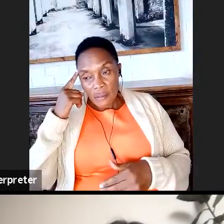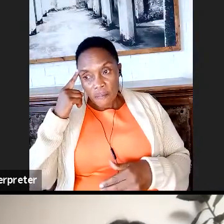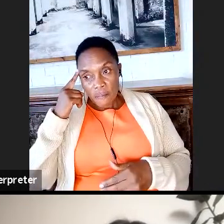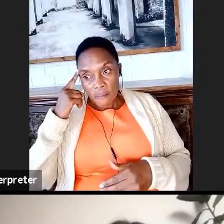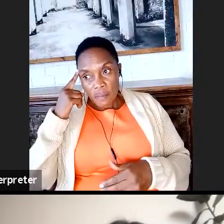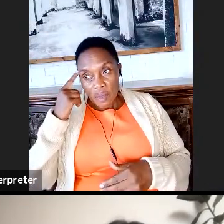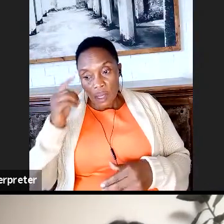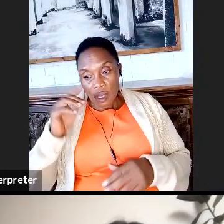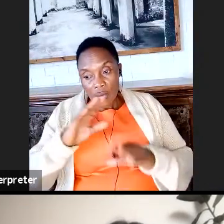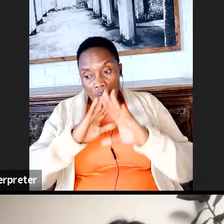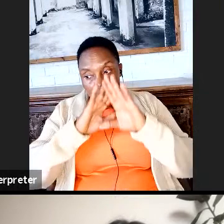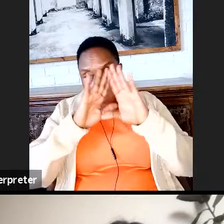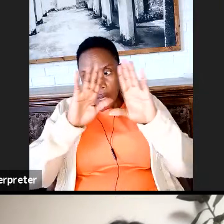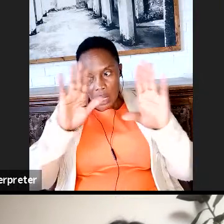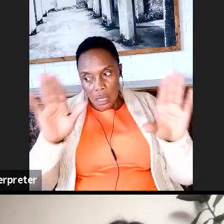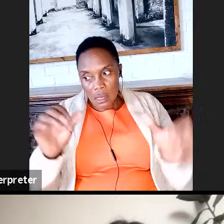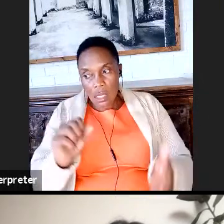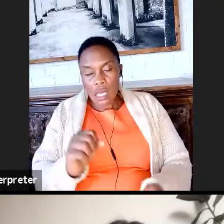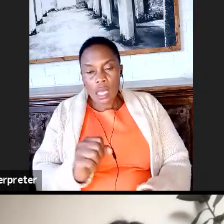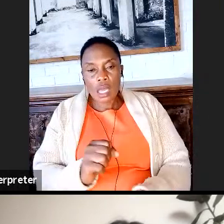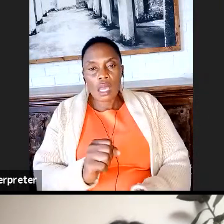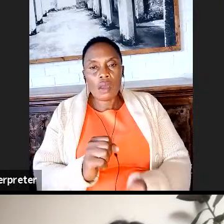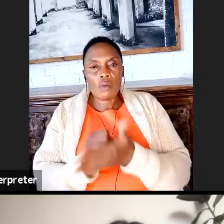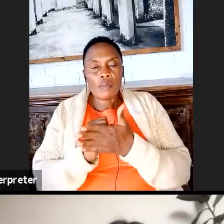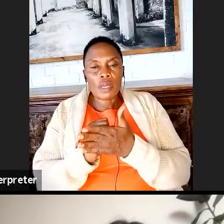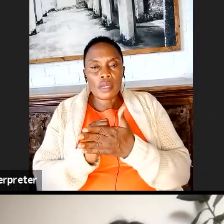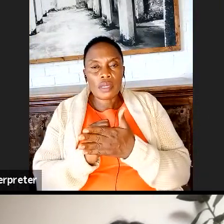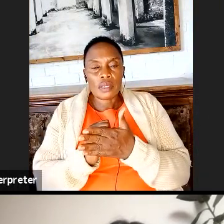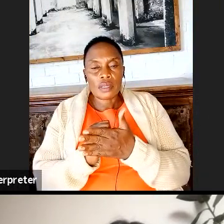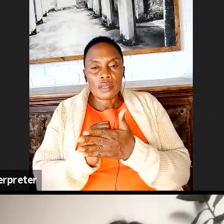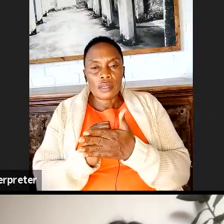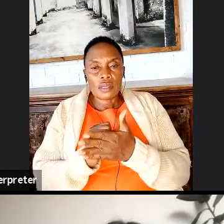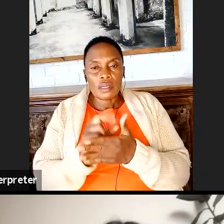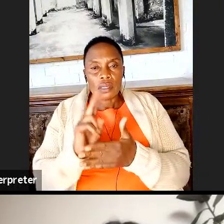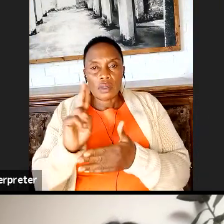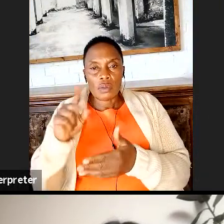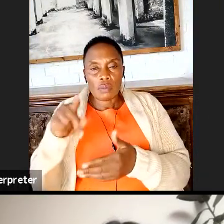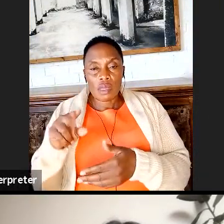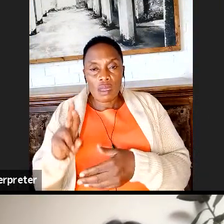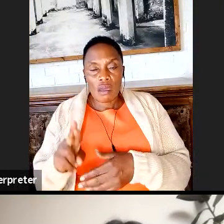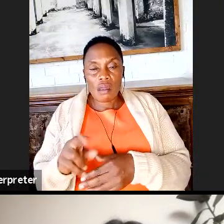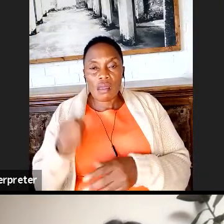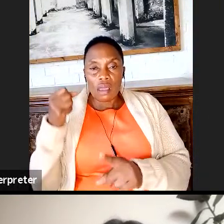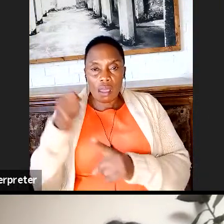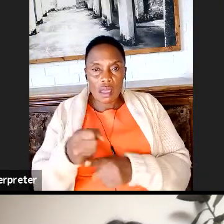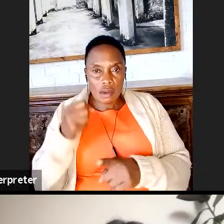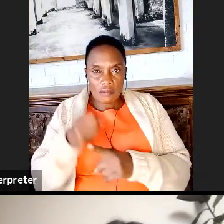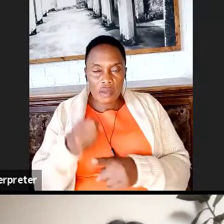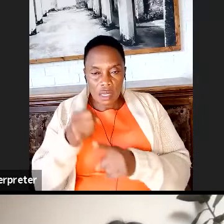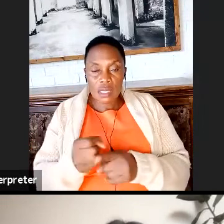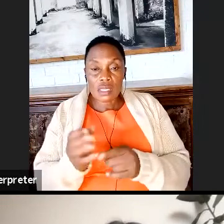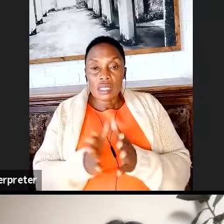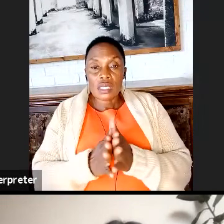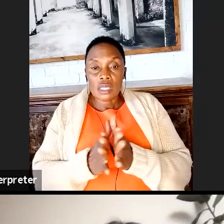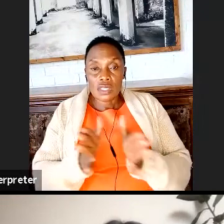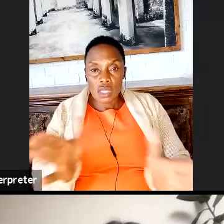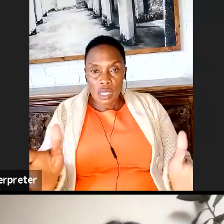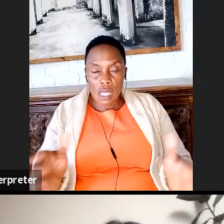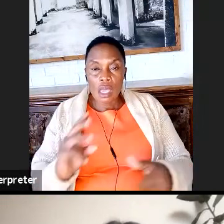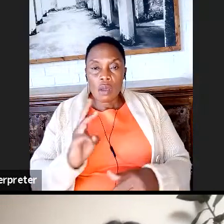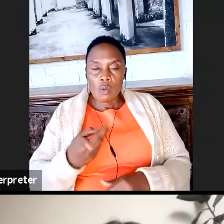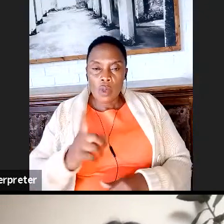is helping, you know, digital rights and UPR advocacy back home. So generally, we are